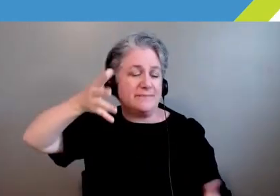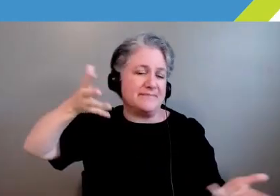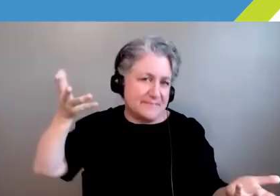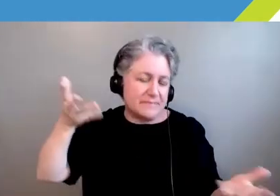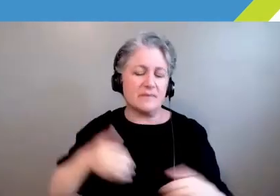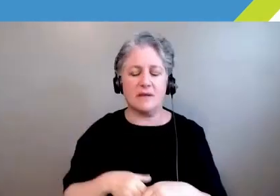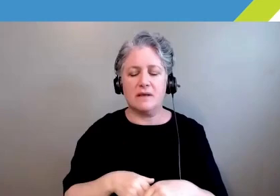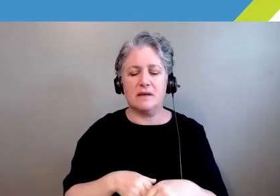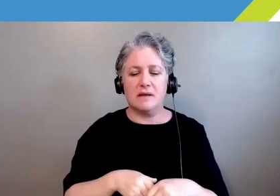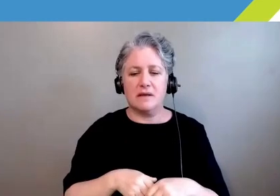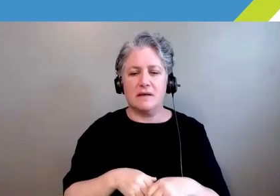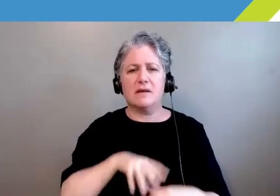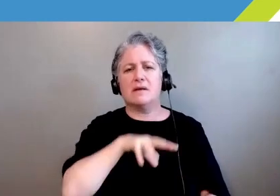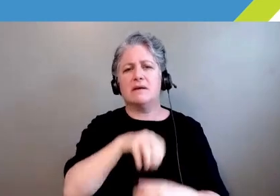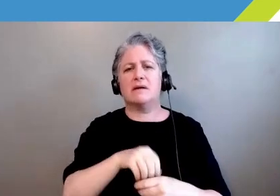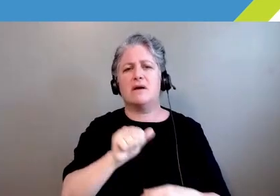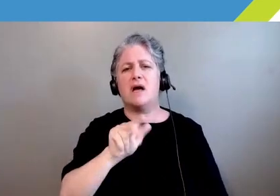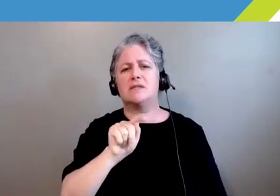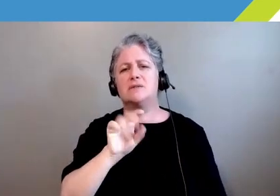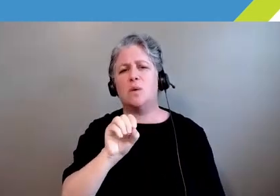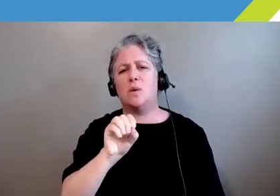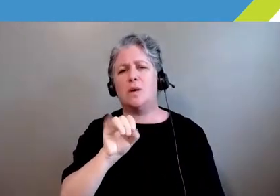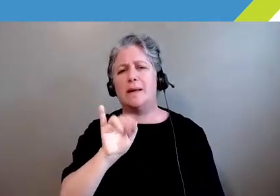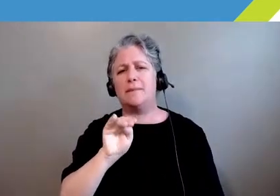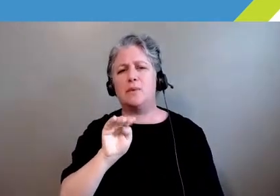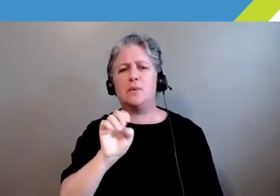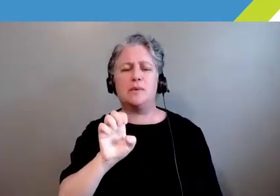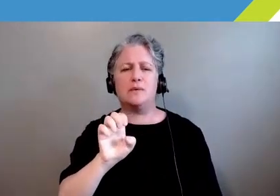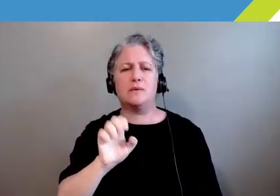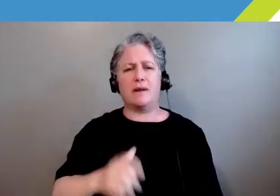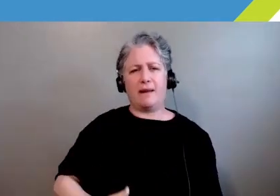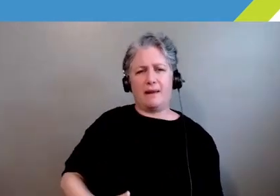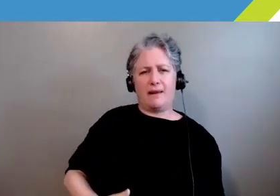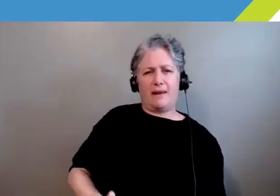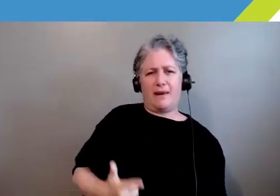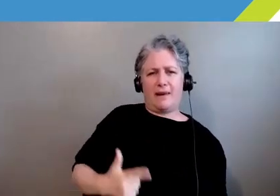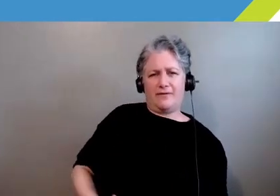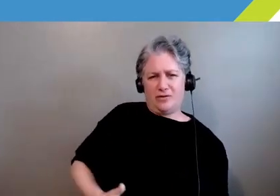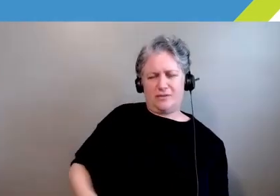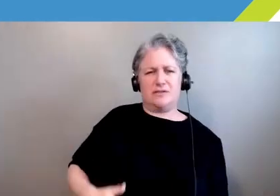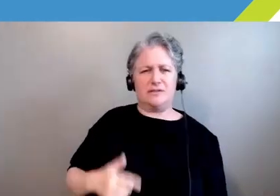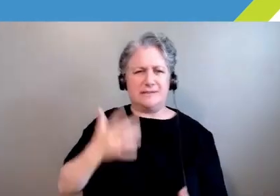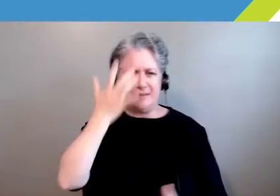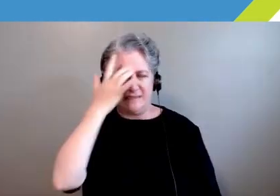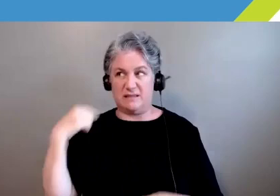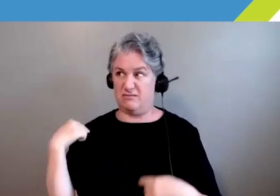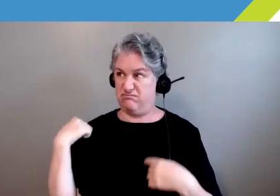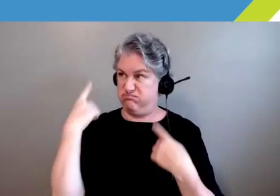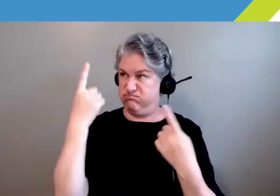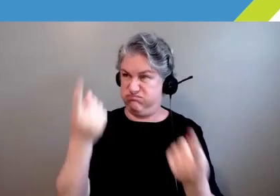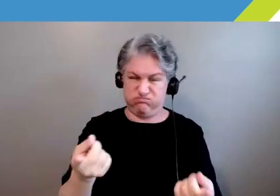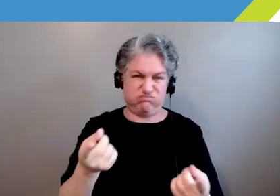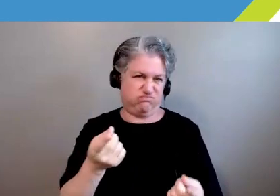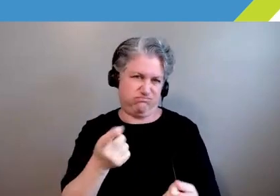of involved in autoimmune liver disease, which is the family of what we call these diseases, for about 20 years now.